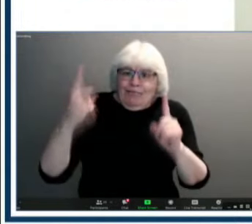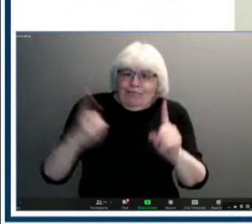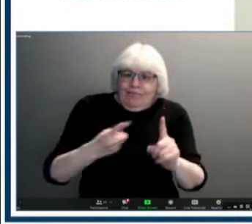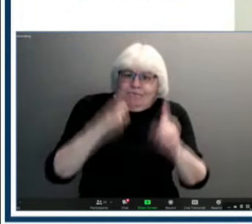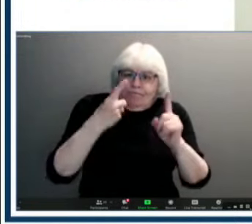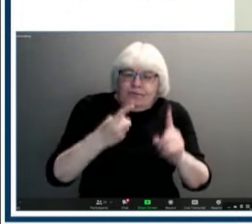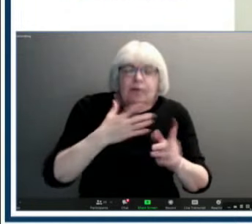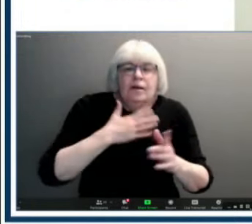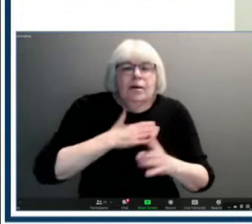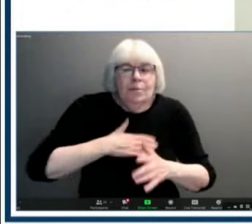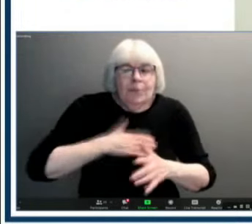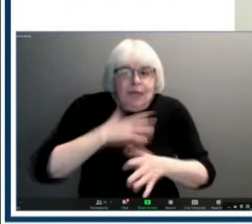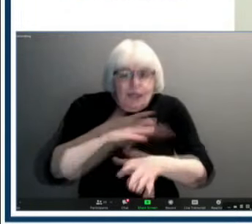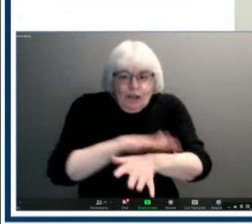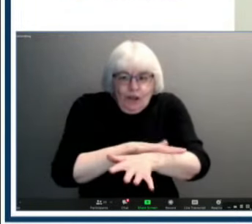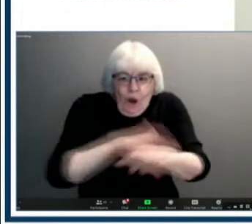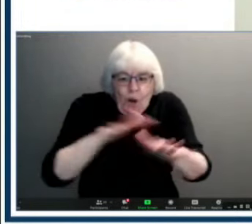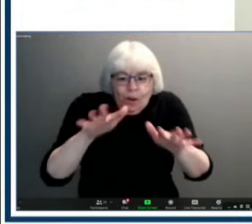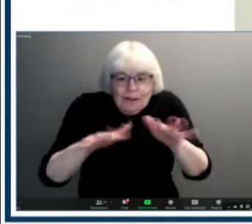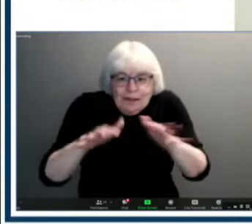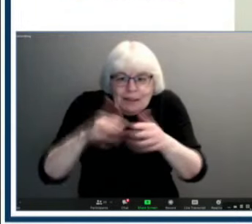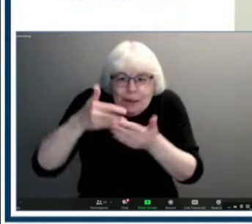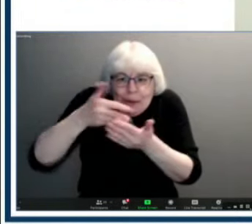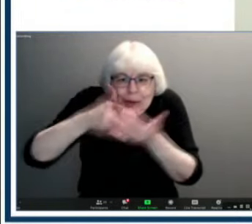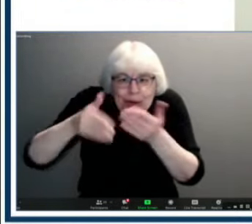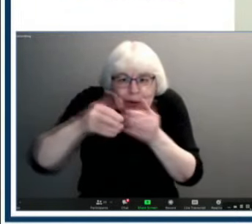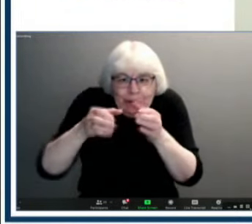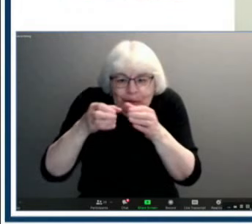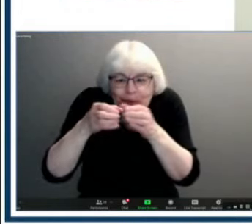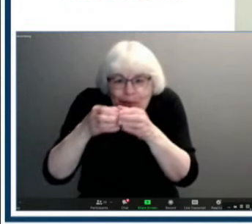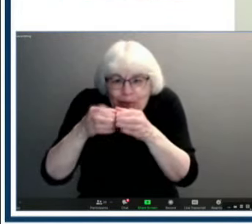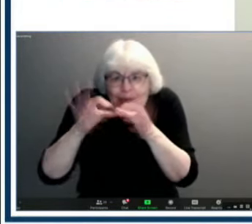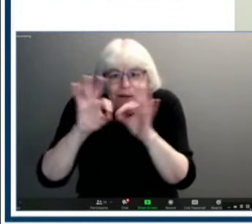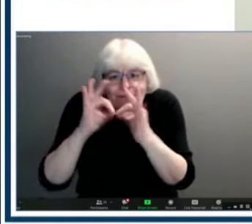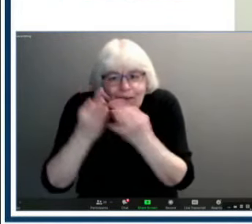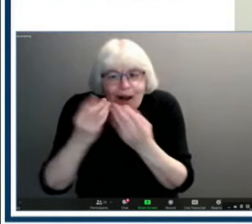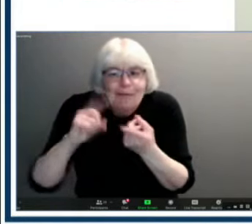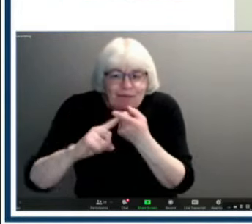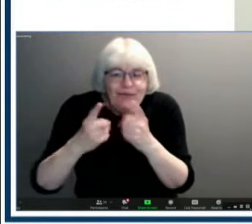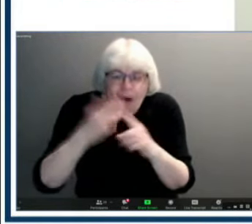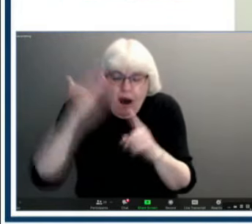of close family and friends. It's tough. It's tough on everyone.